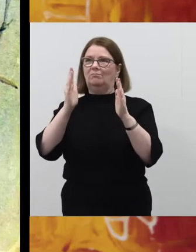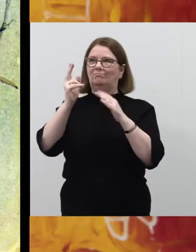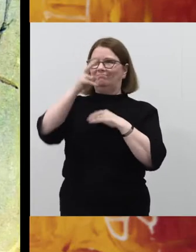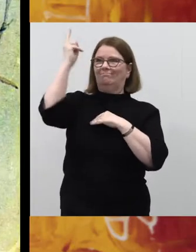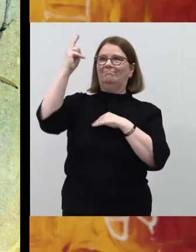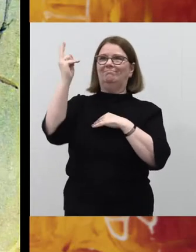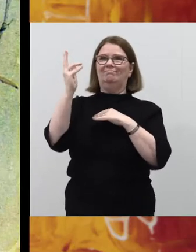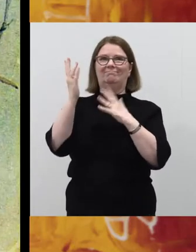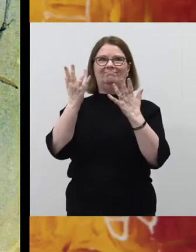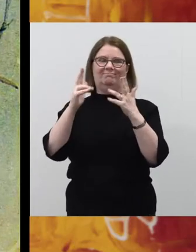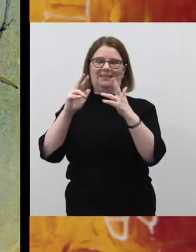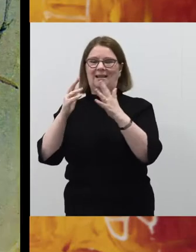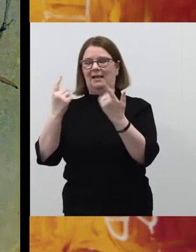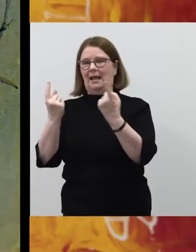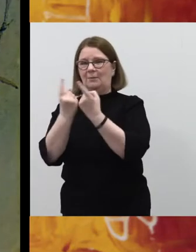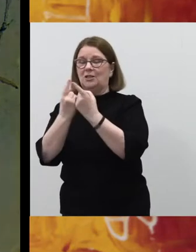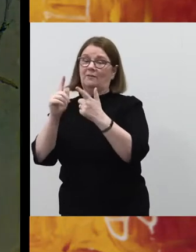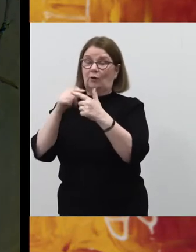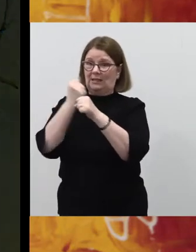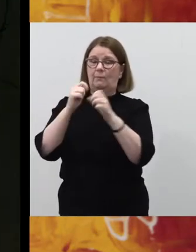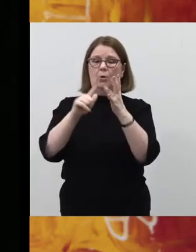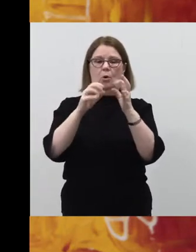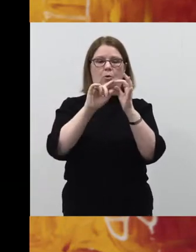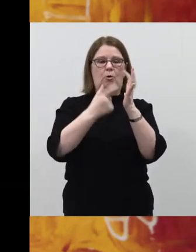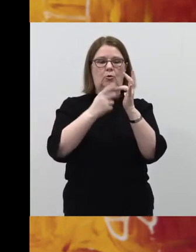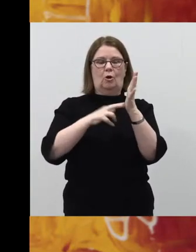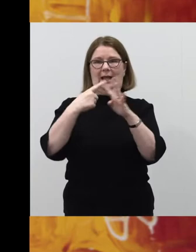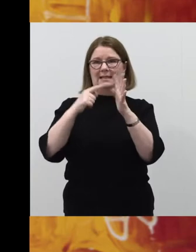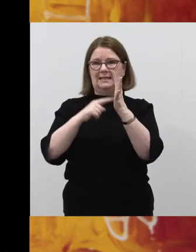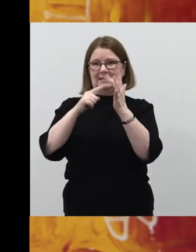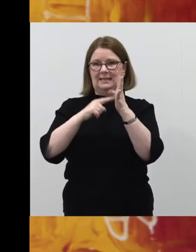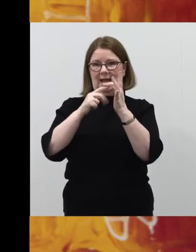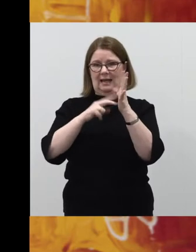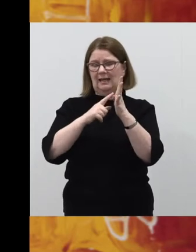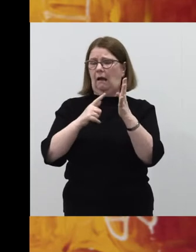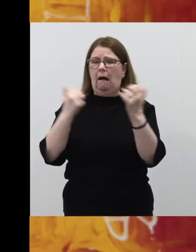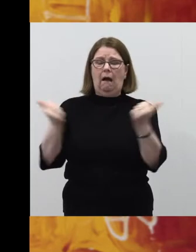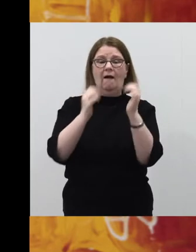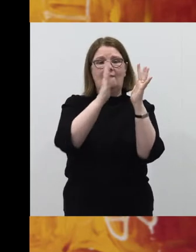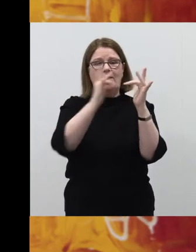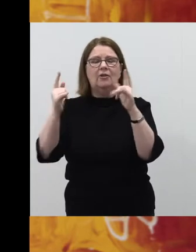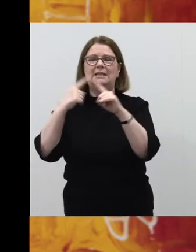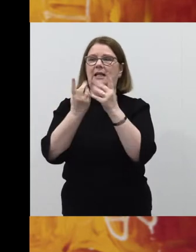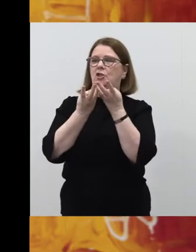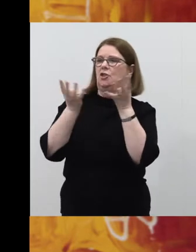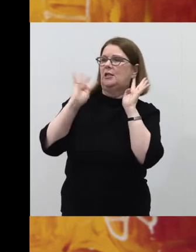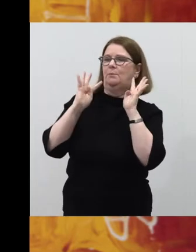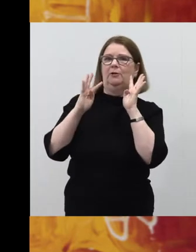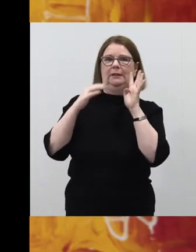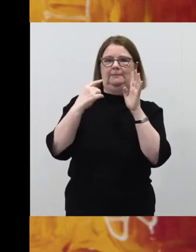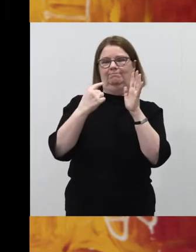While at Broadmoor, he produced his most famous work, The Fairy Fellers Masterstroke, which he painted over several